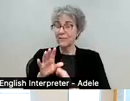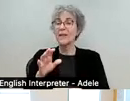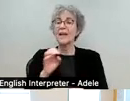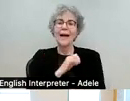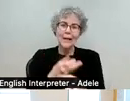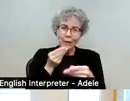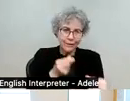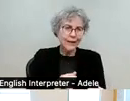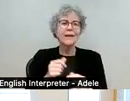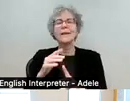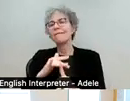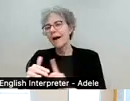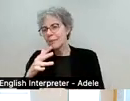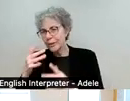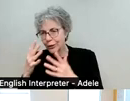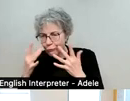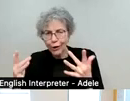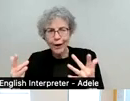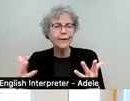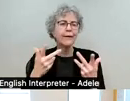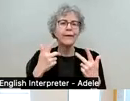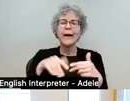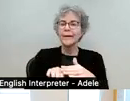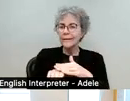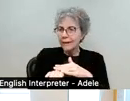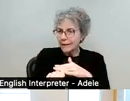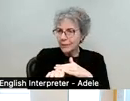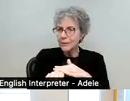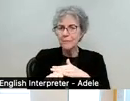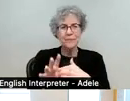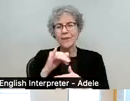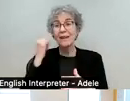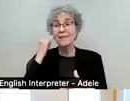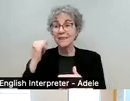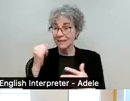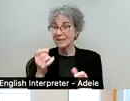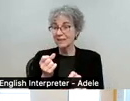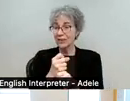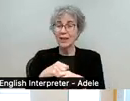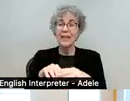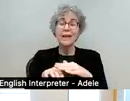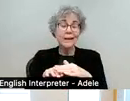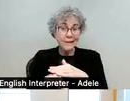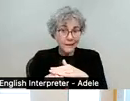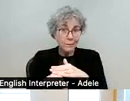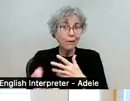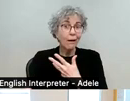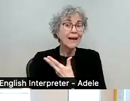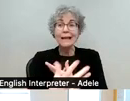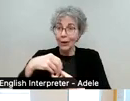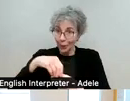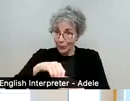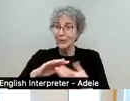efficient and environmentally friendly, has very accessible, and the idea is creating an accessible and inclusive community.